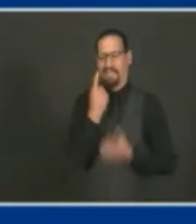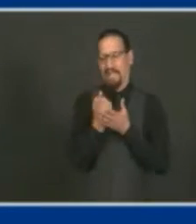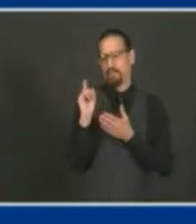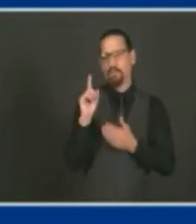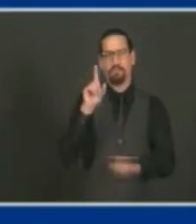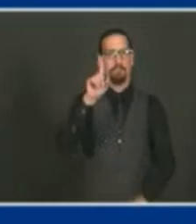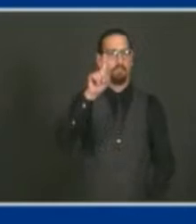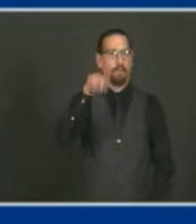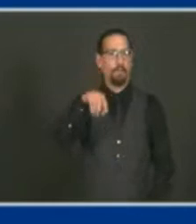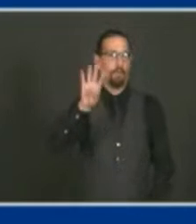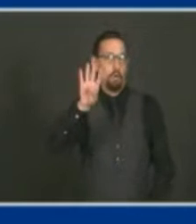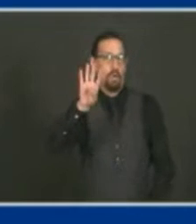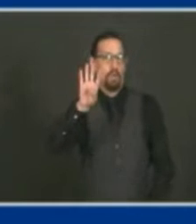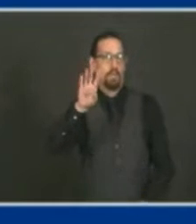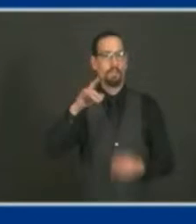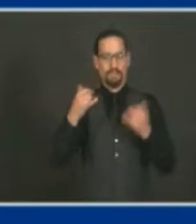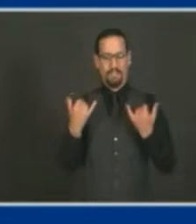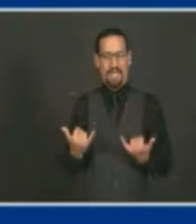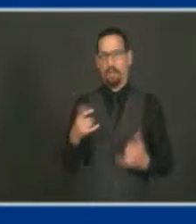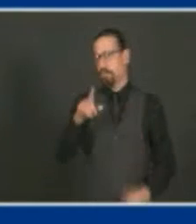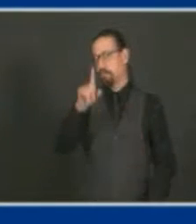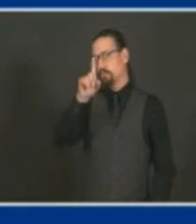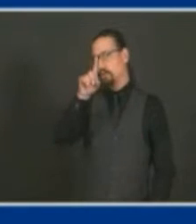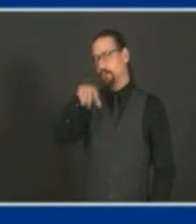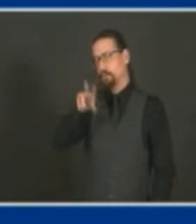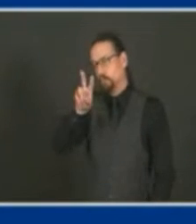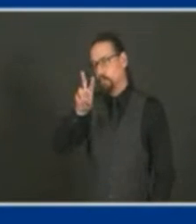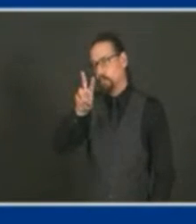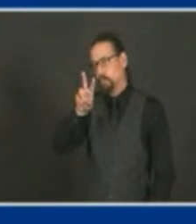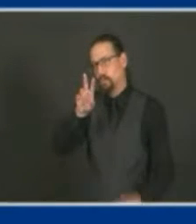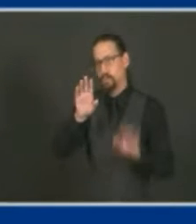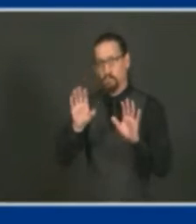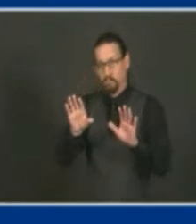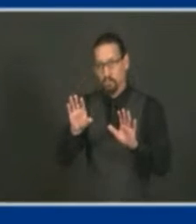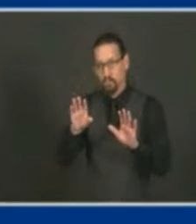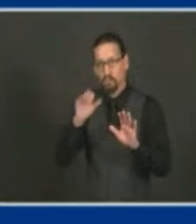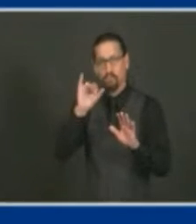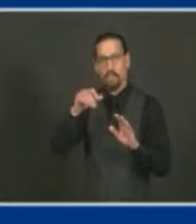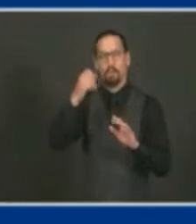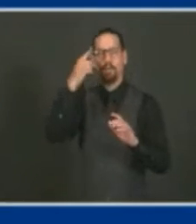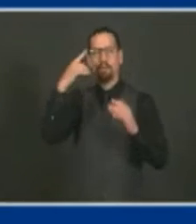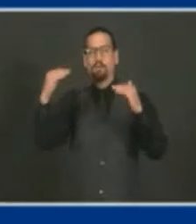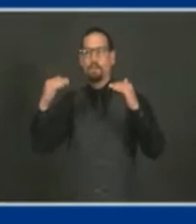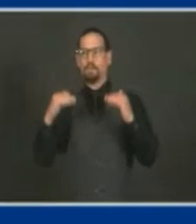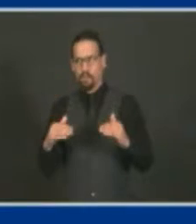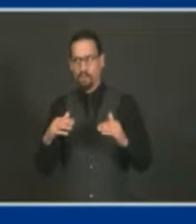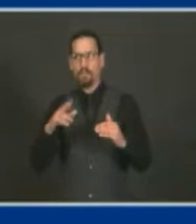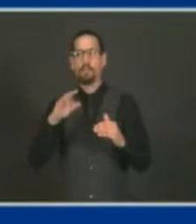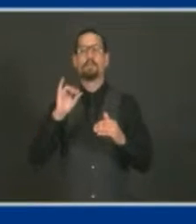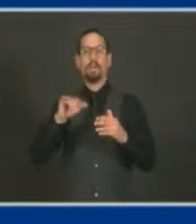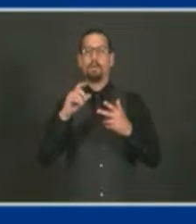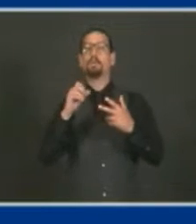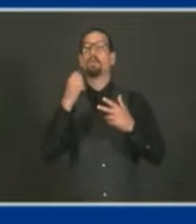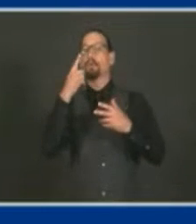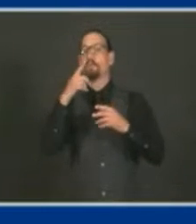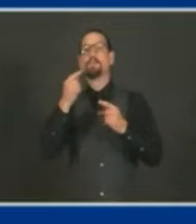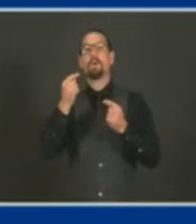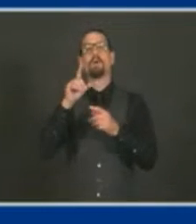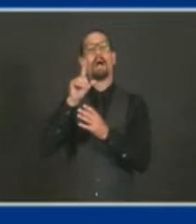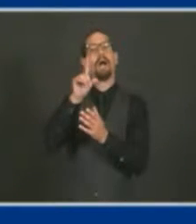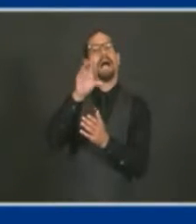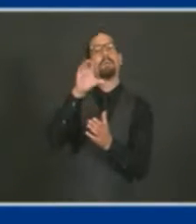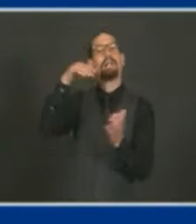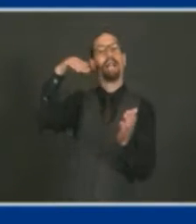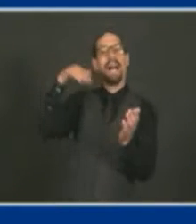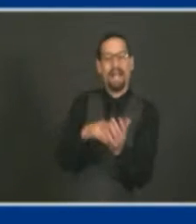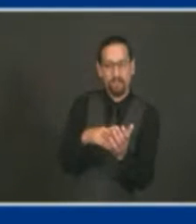per 100,000 has also decreased from 73 to 70. So that's good news. Good